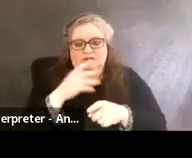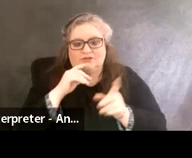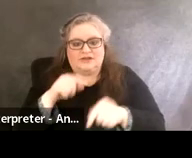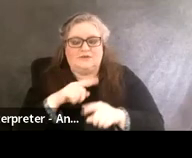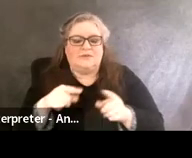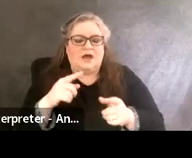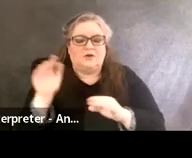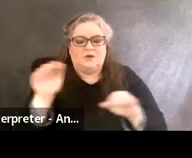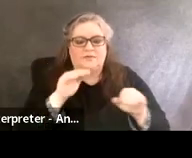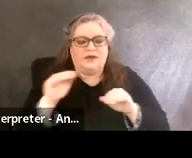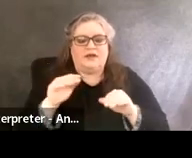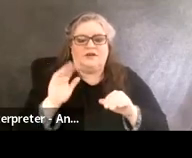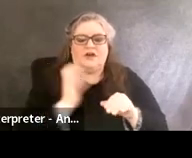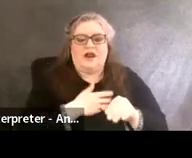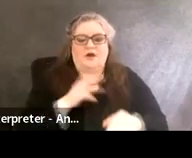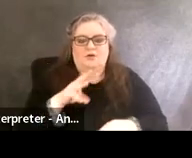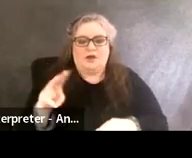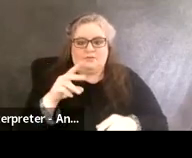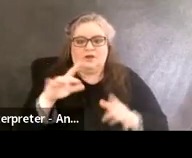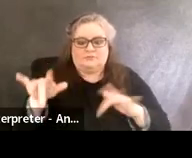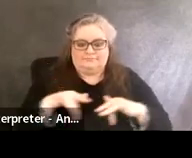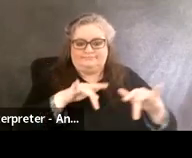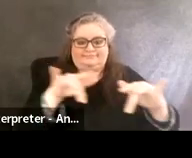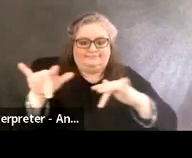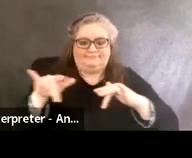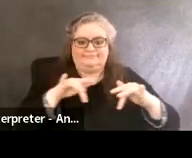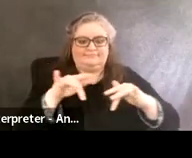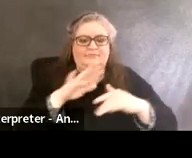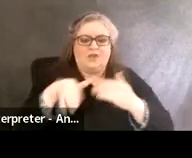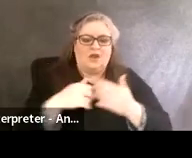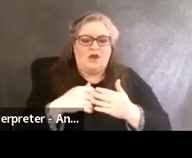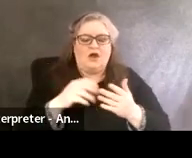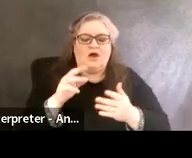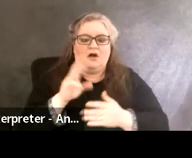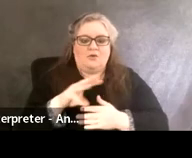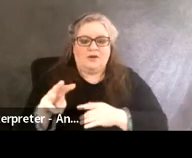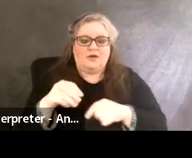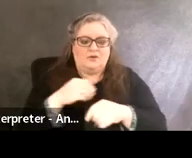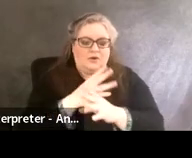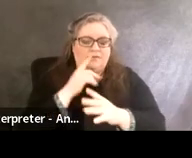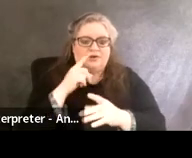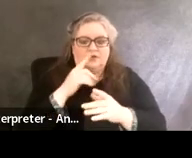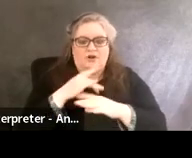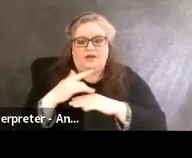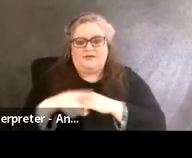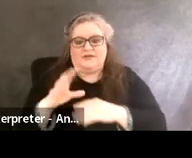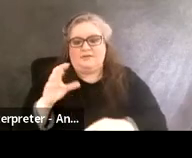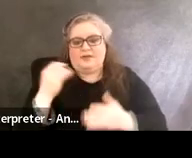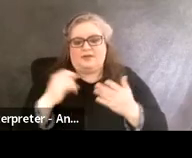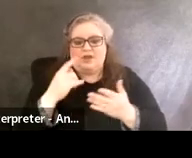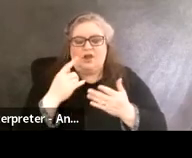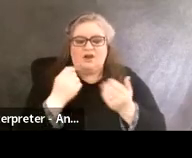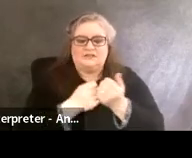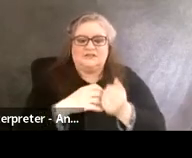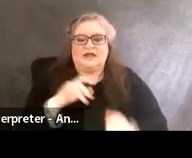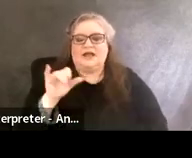a reminder to everyone that our webinar is being recorded and that all of our webinars are available on the Arts Alliance